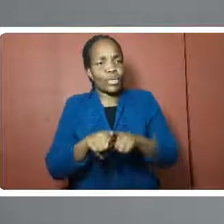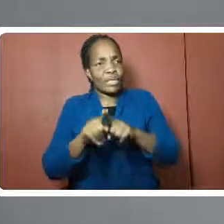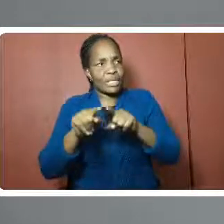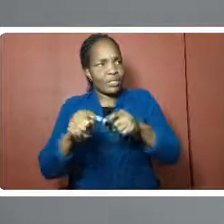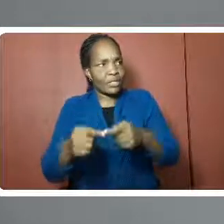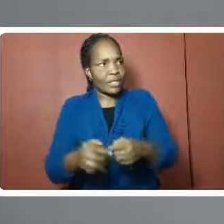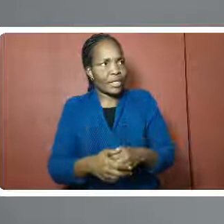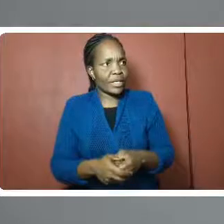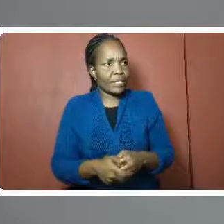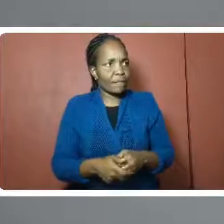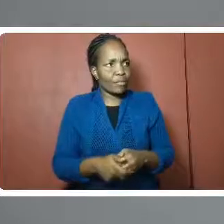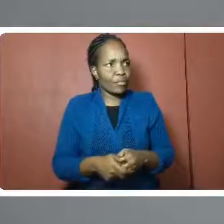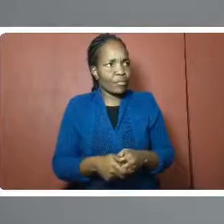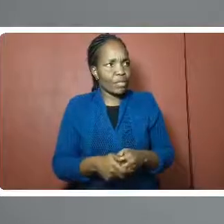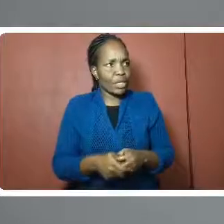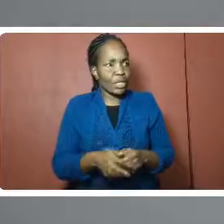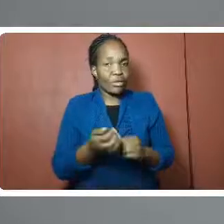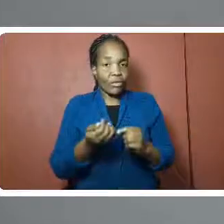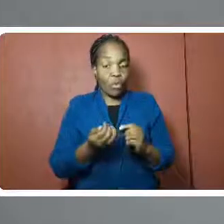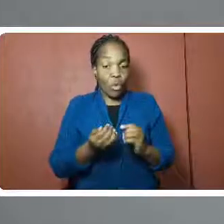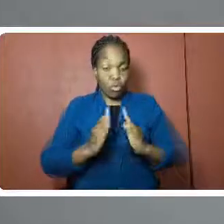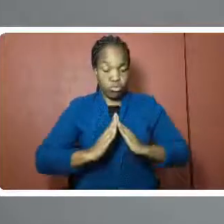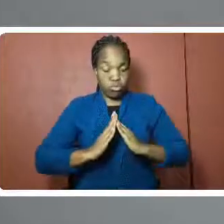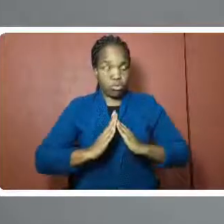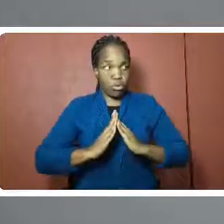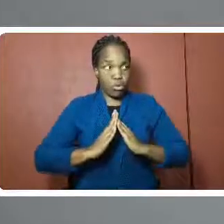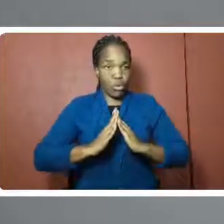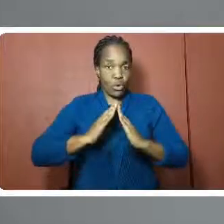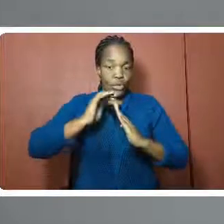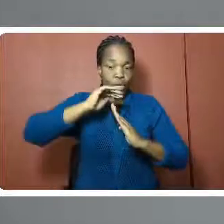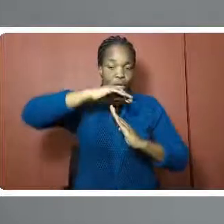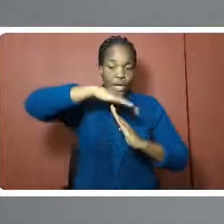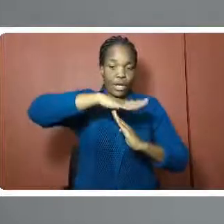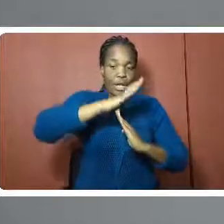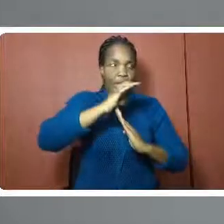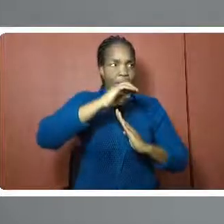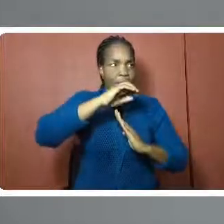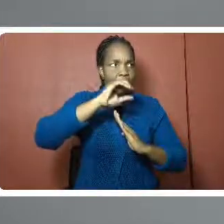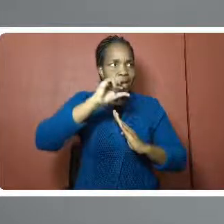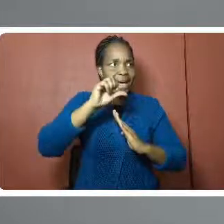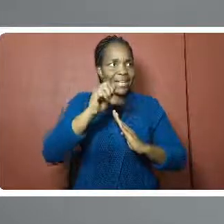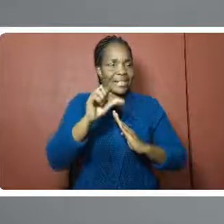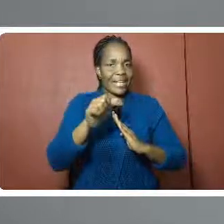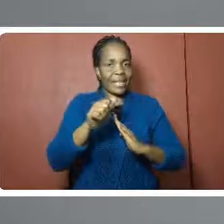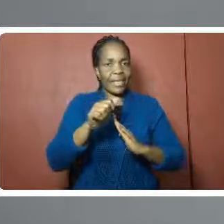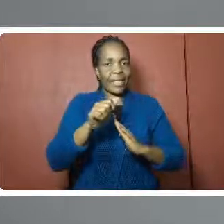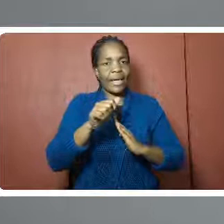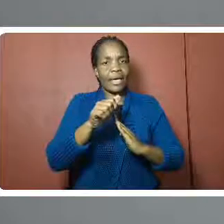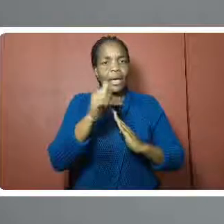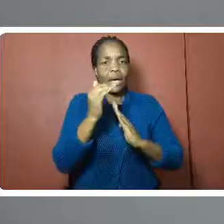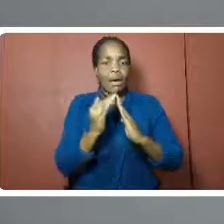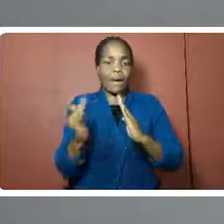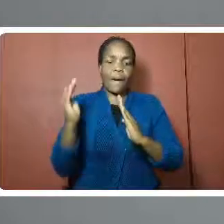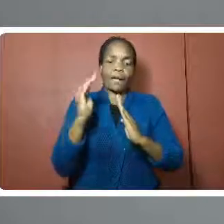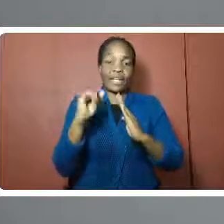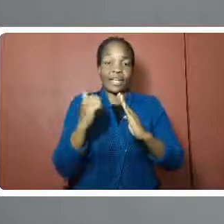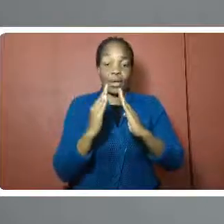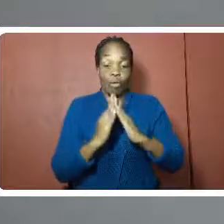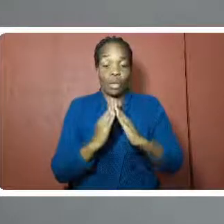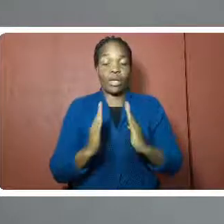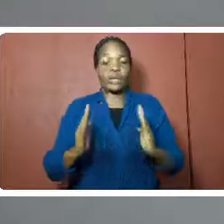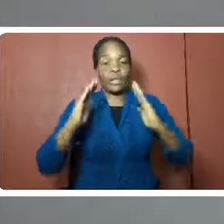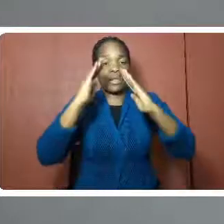if the roof is built up on top of the building, they do a roof vetting. A roof vetting. Vetting. Okay.